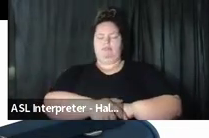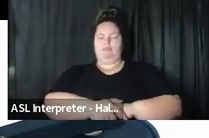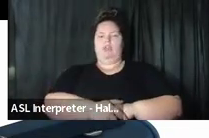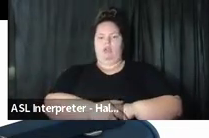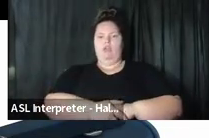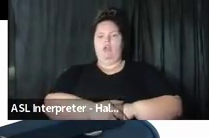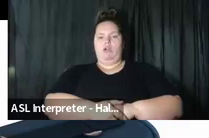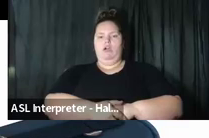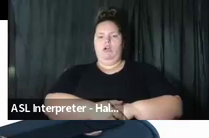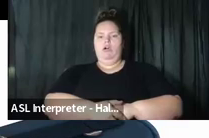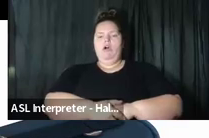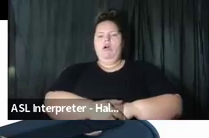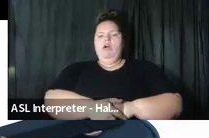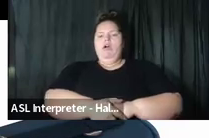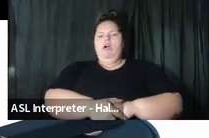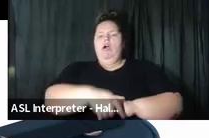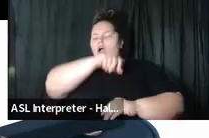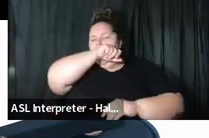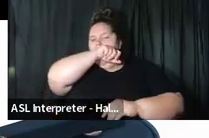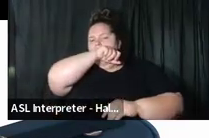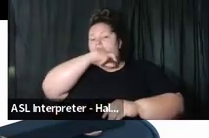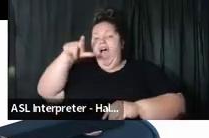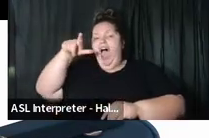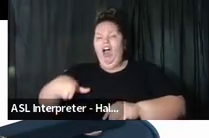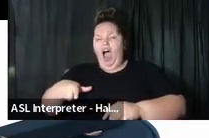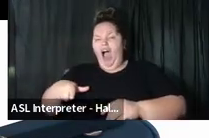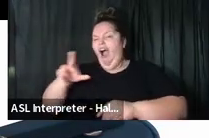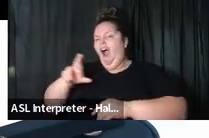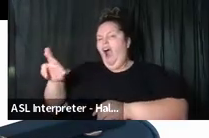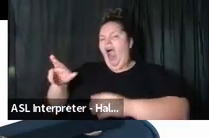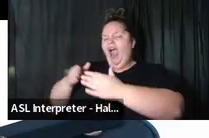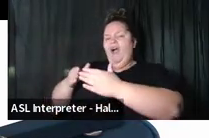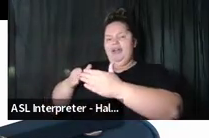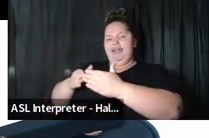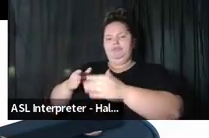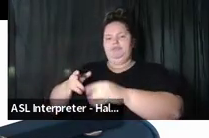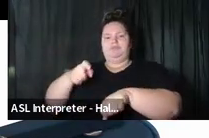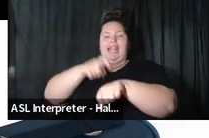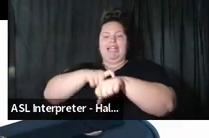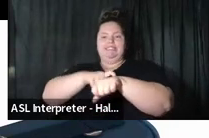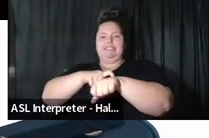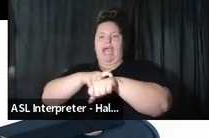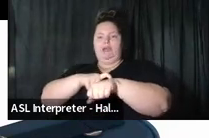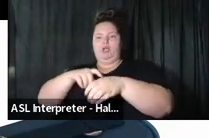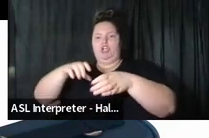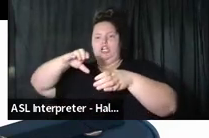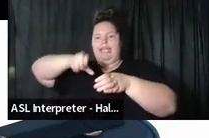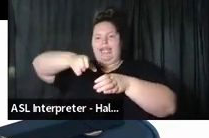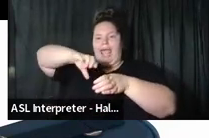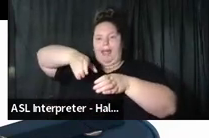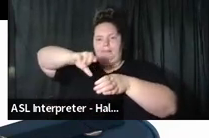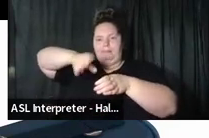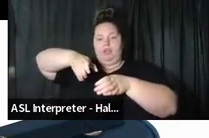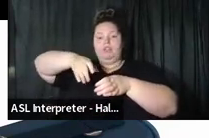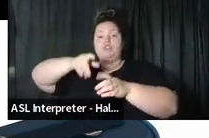On the lower right-hand corner is a picture of a timer cap. And this is just a simple low-tech reminder of when you last opened the